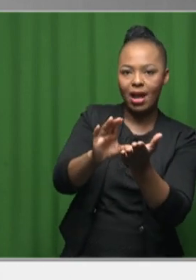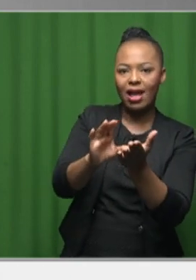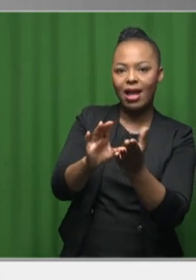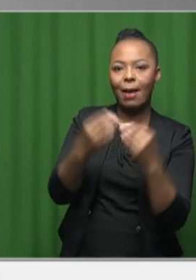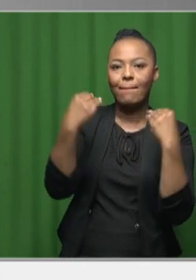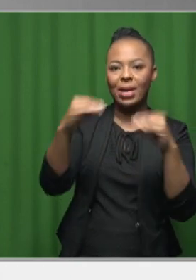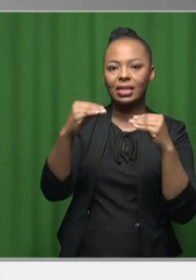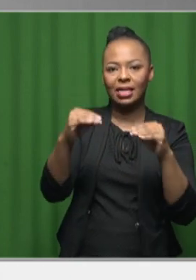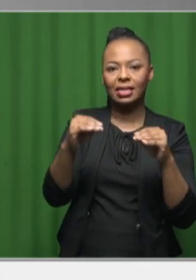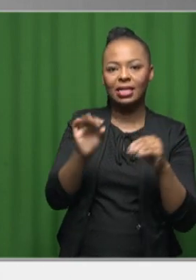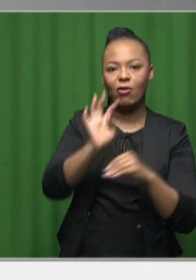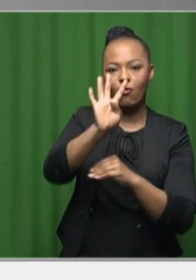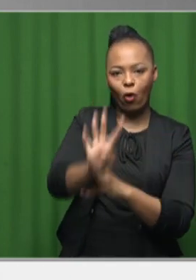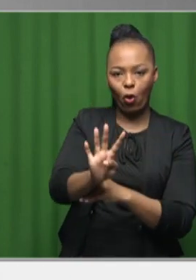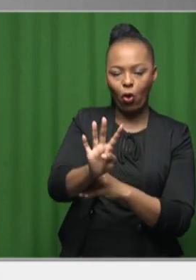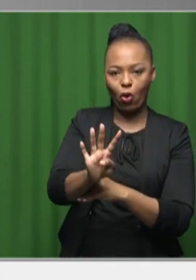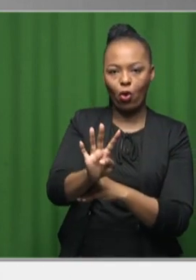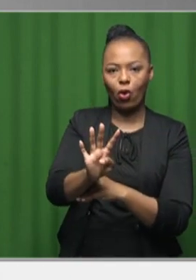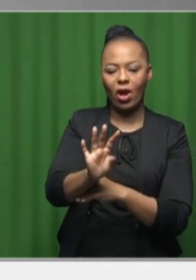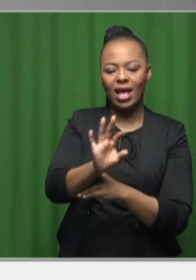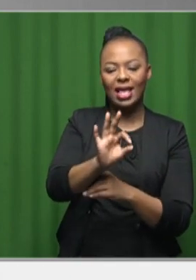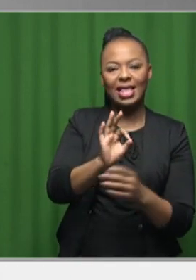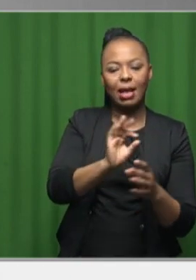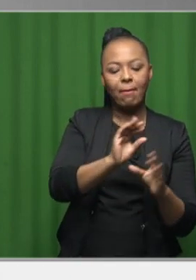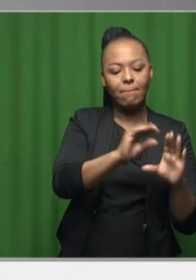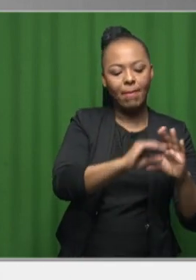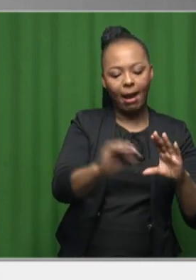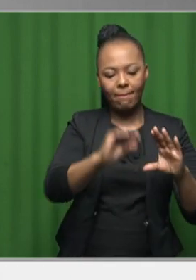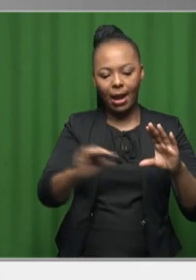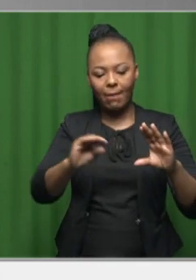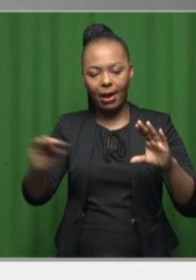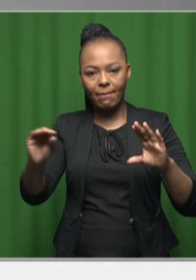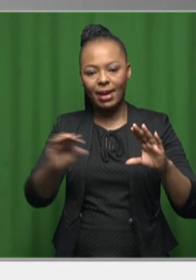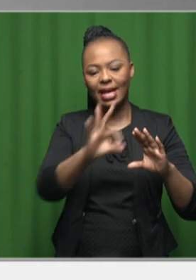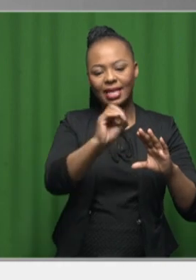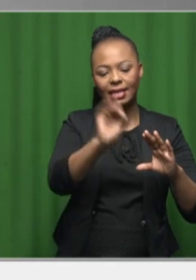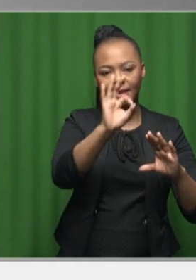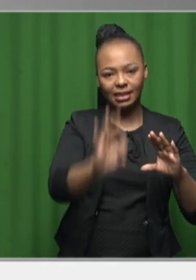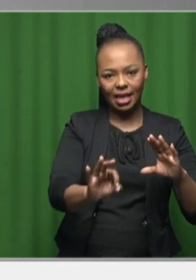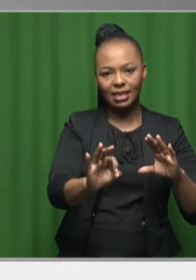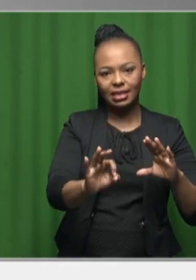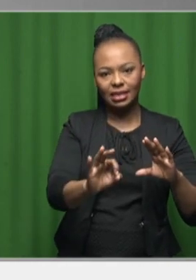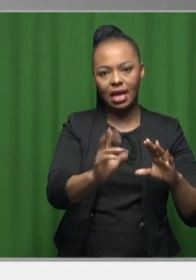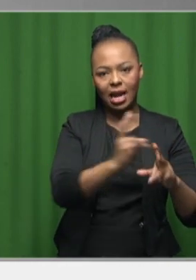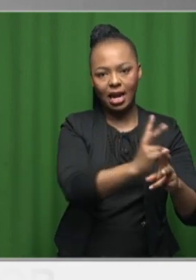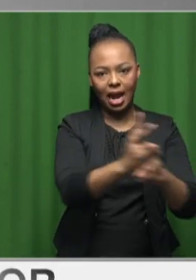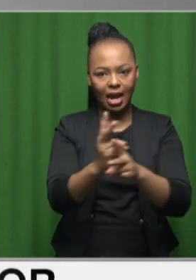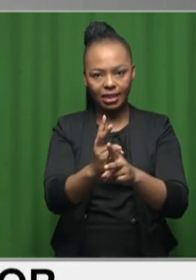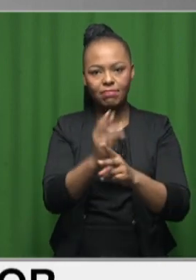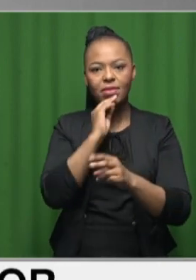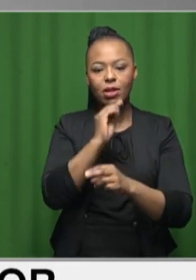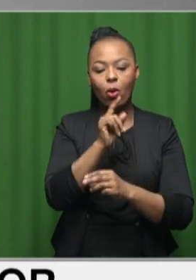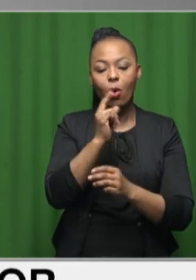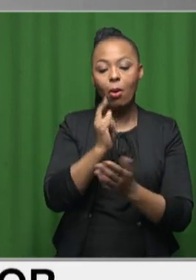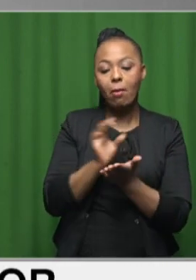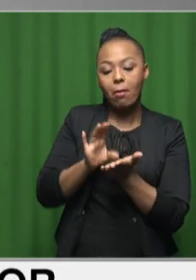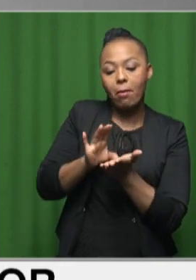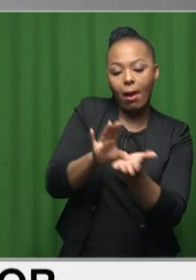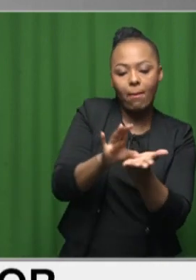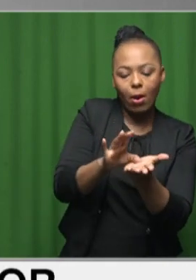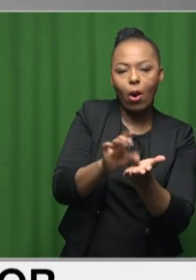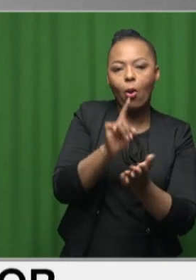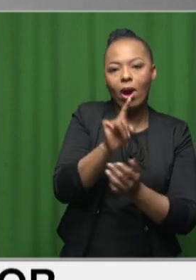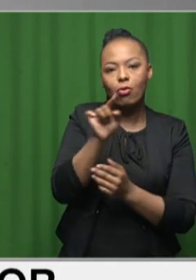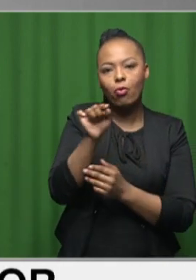grant, which will equate to 1.5 million rand. So 1.5 million rands would be